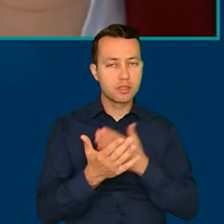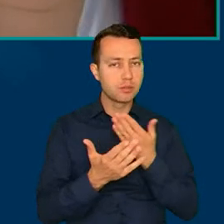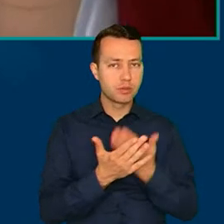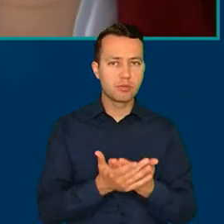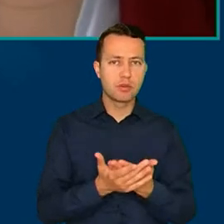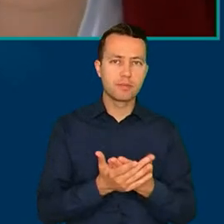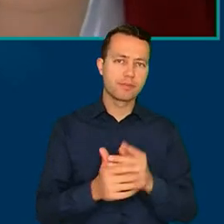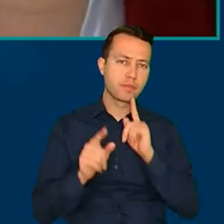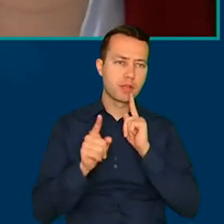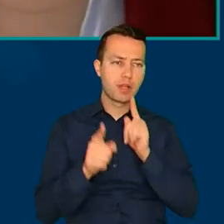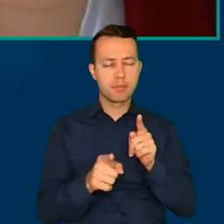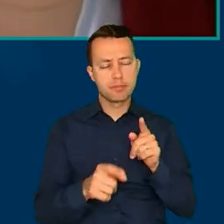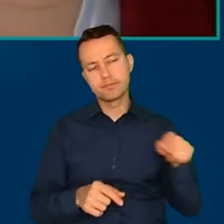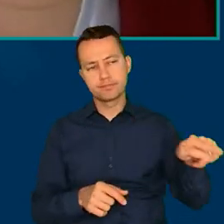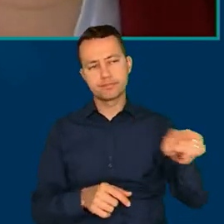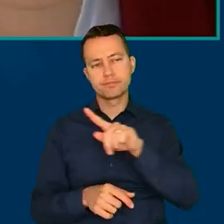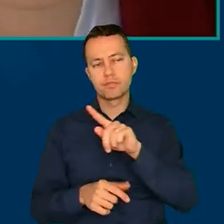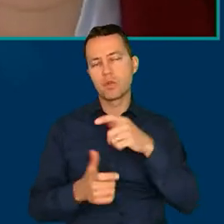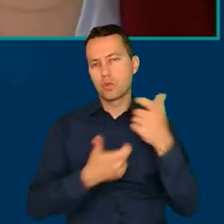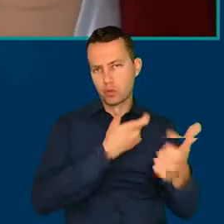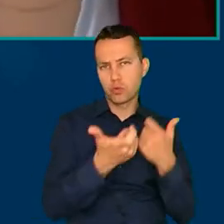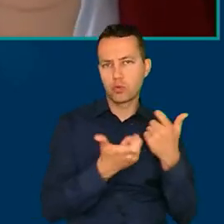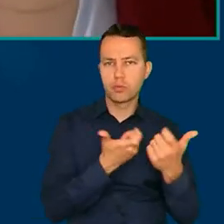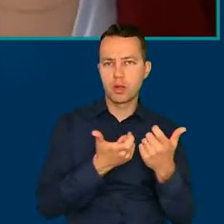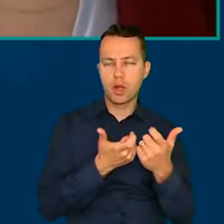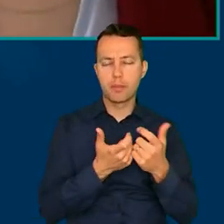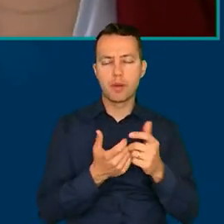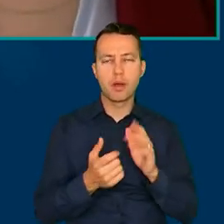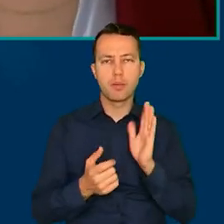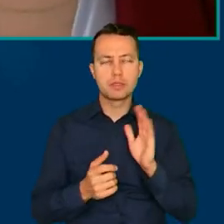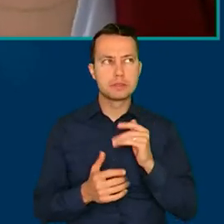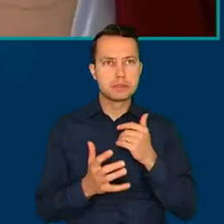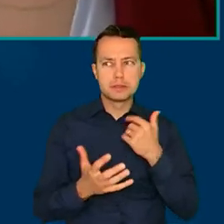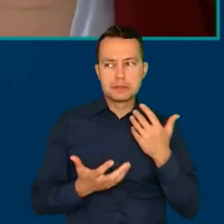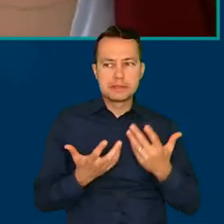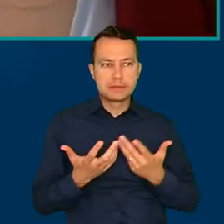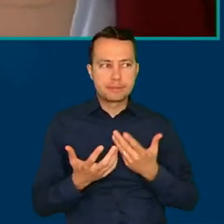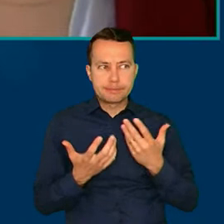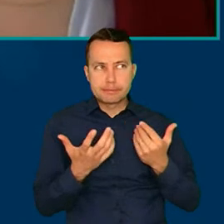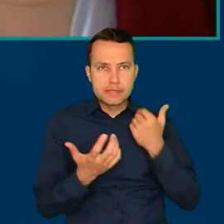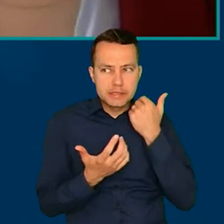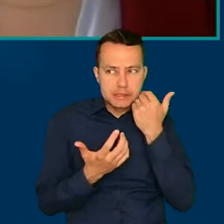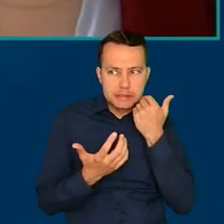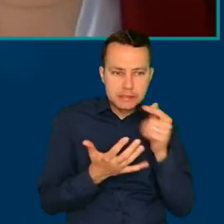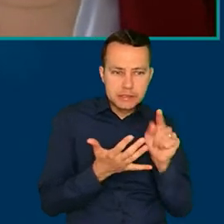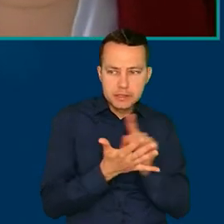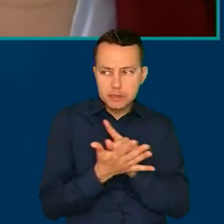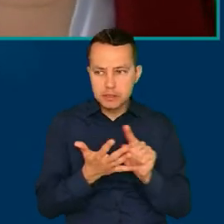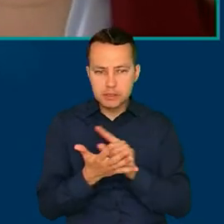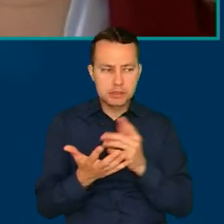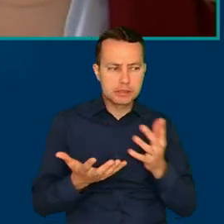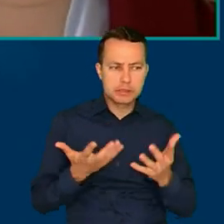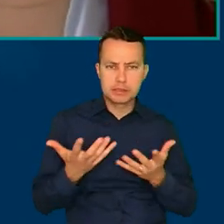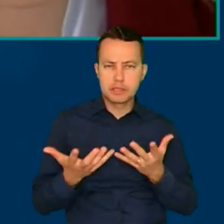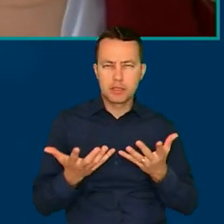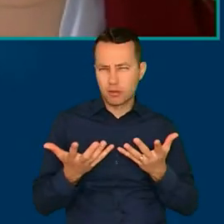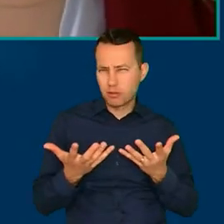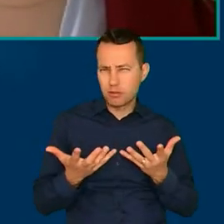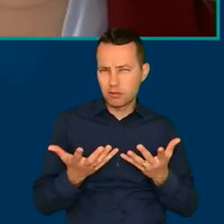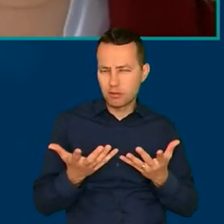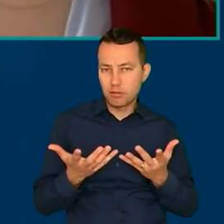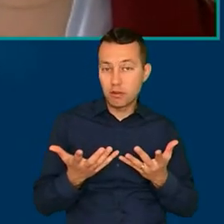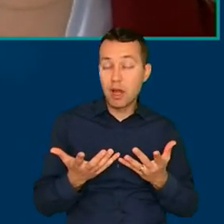exposed to across global value chains, and that's quite a hefty burden. The prioritization and risk-based approach is meant